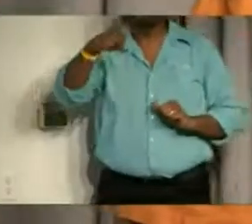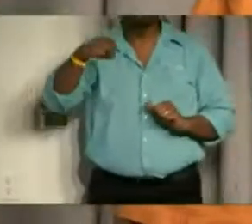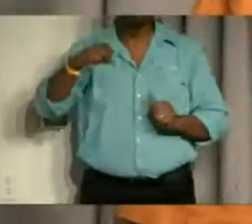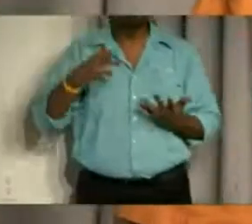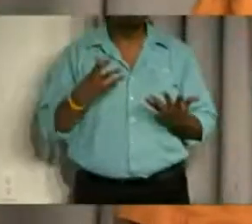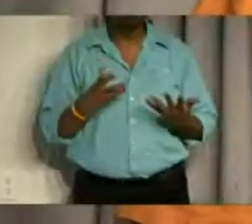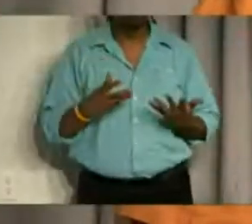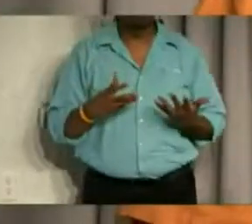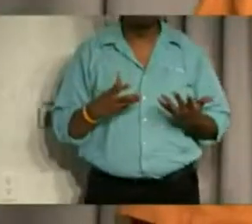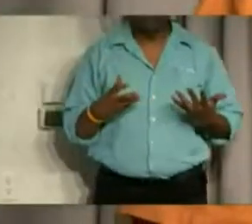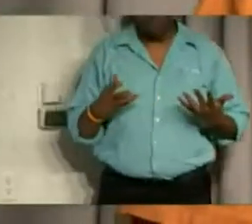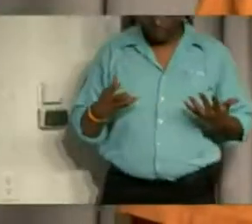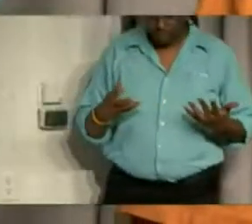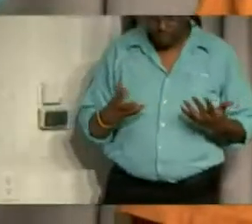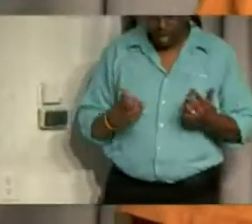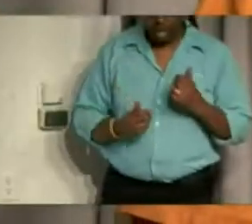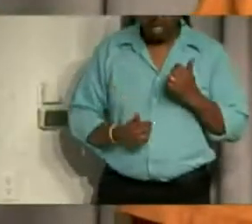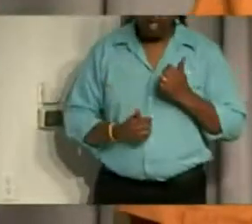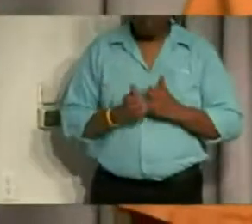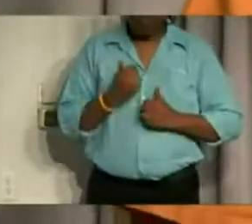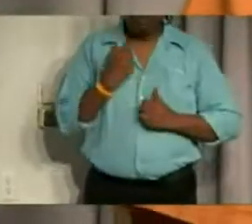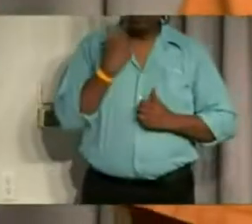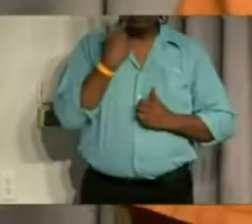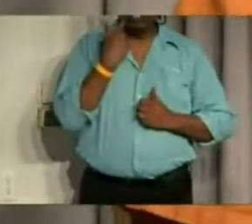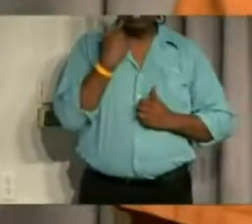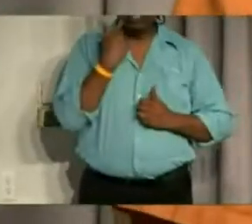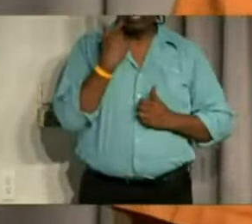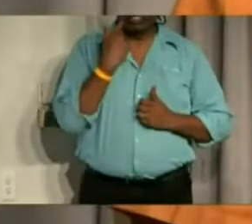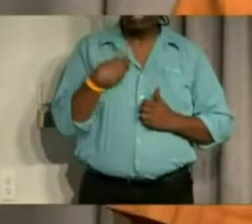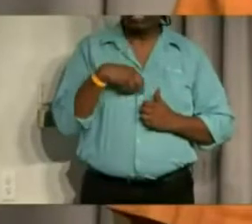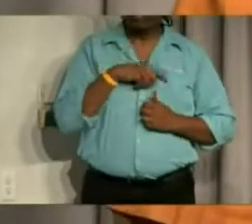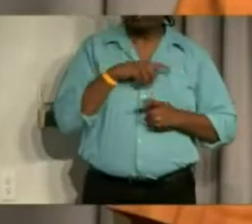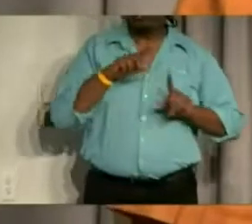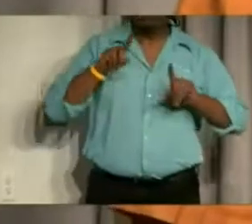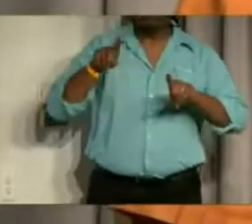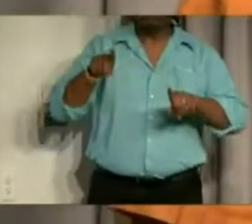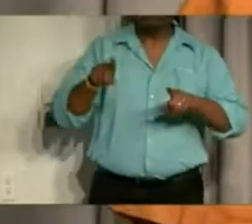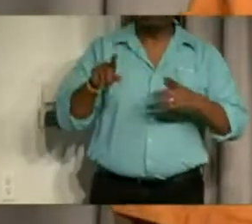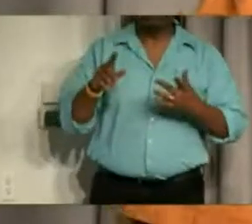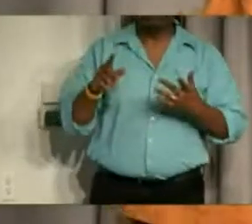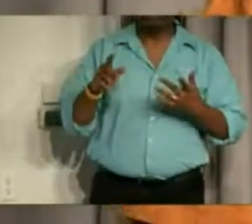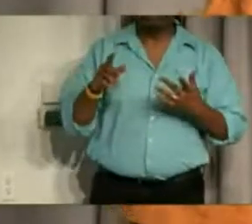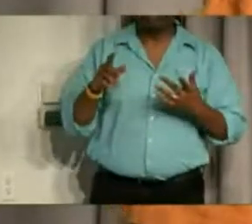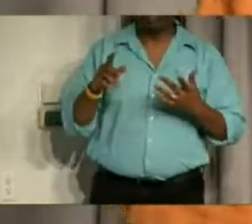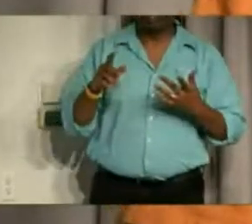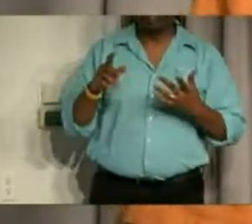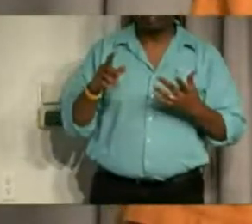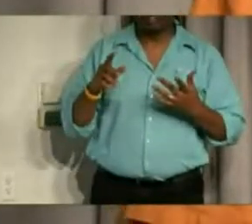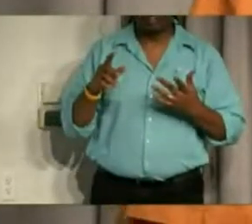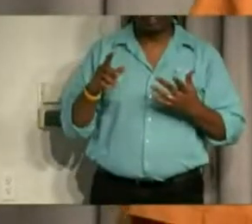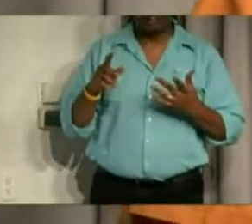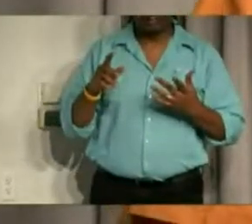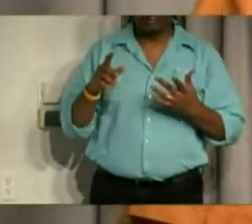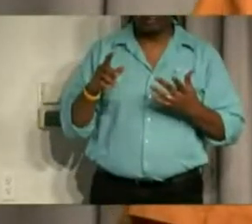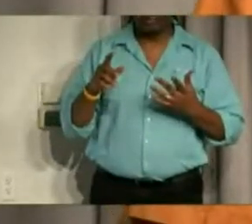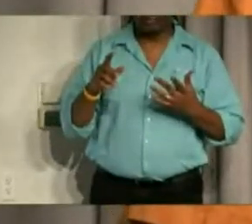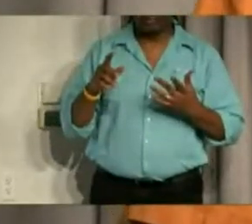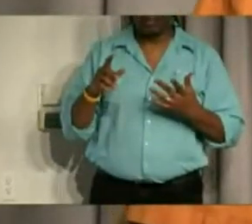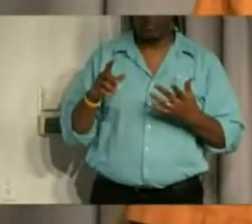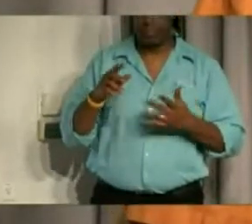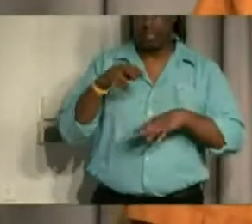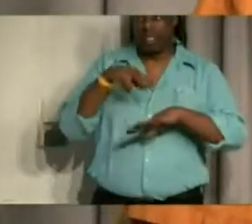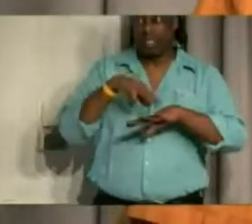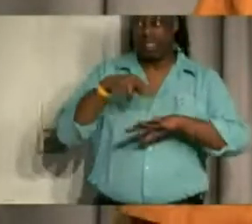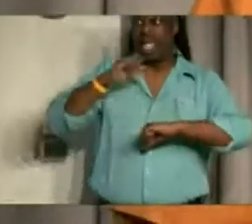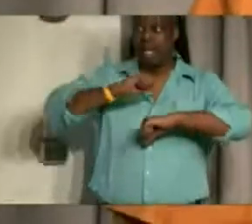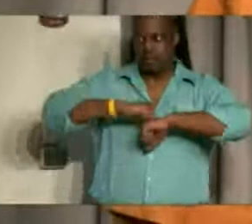Most recently, we were at the Standing Rock Reservation during the No